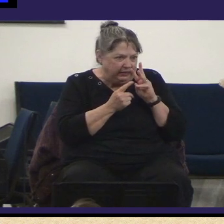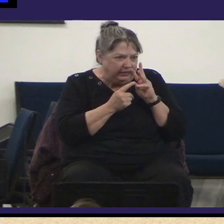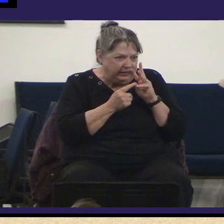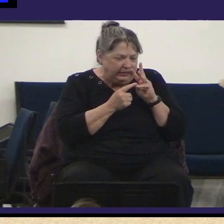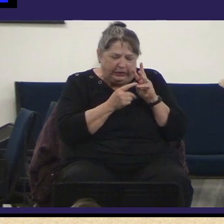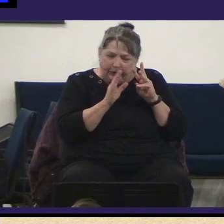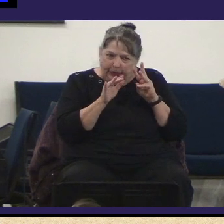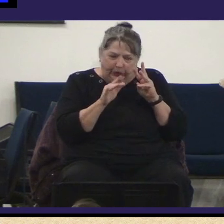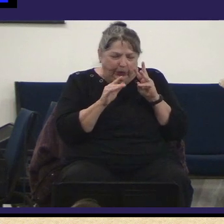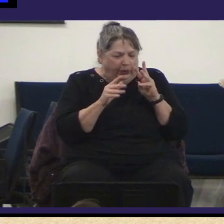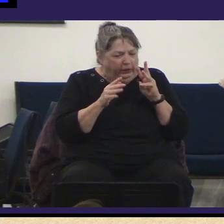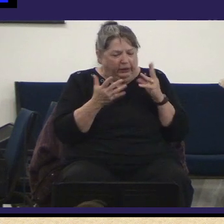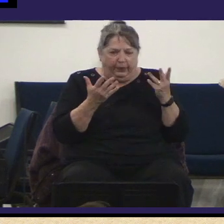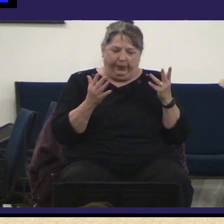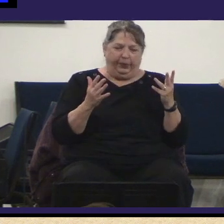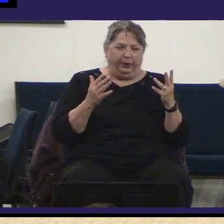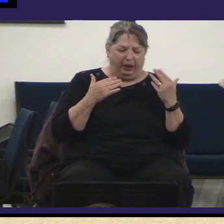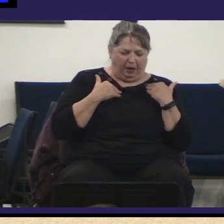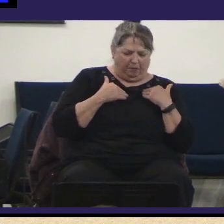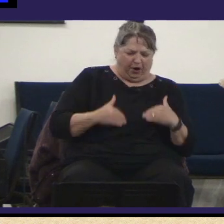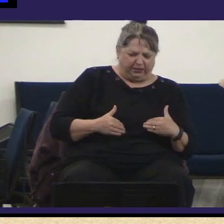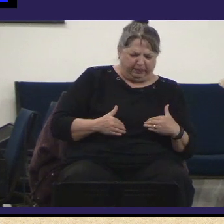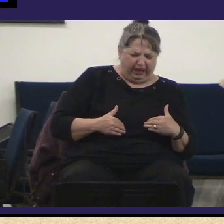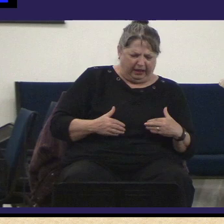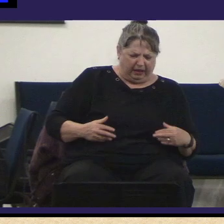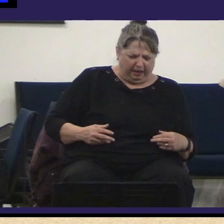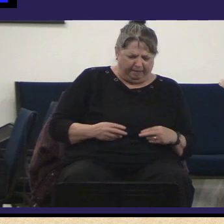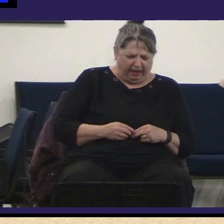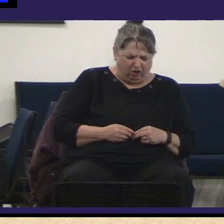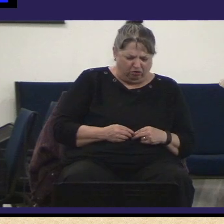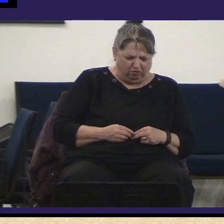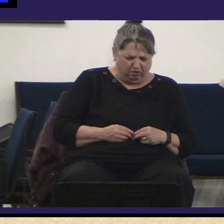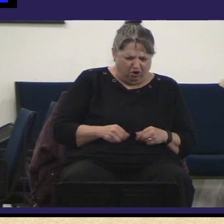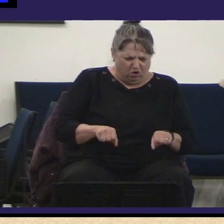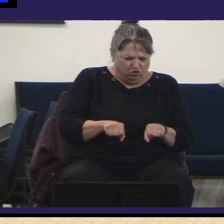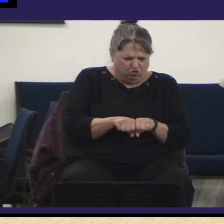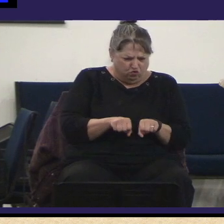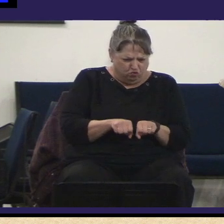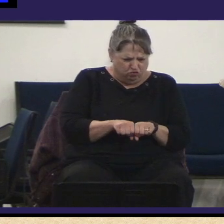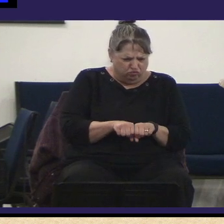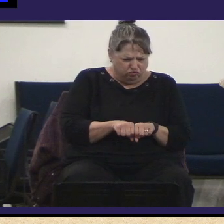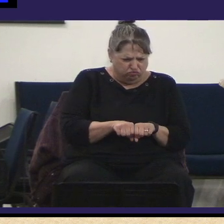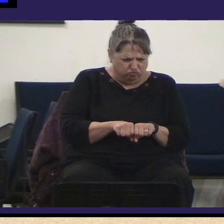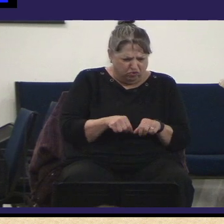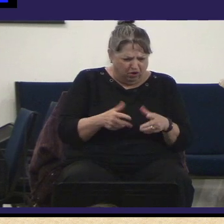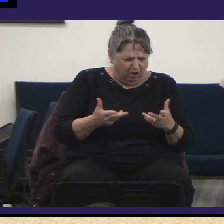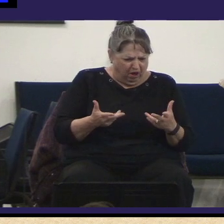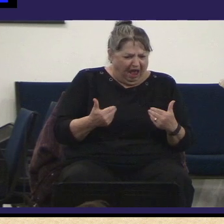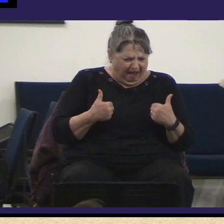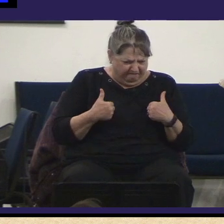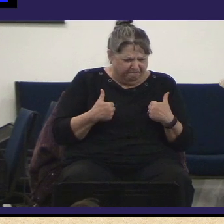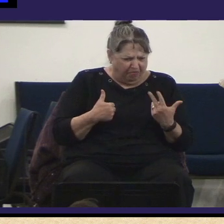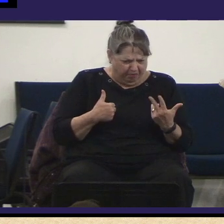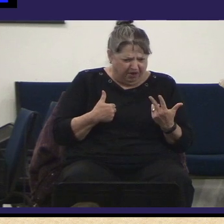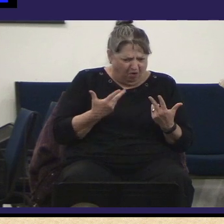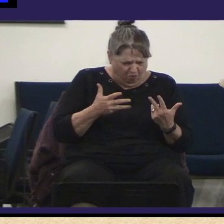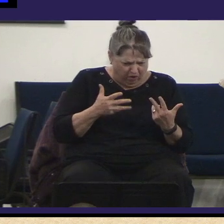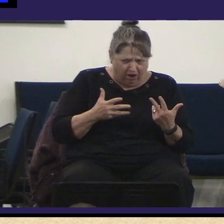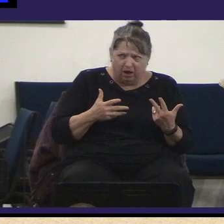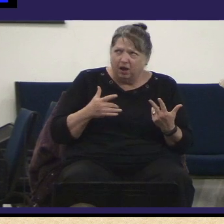on, that they're on every single day. It is a commandment from the Lord to put on the armor of God on a